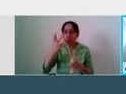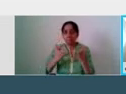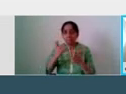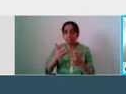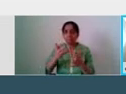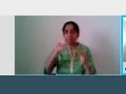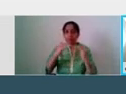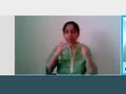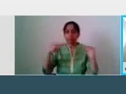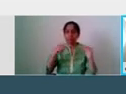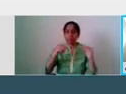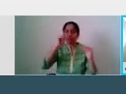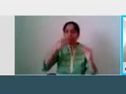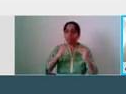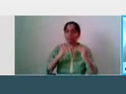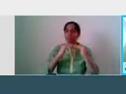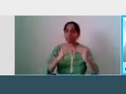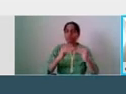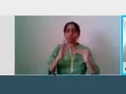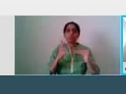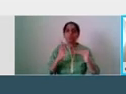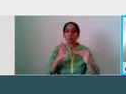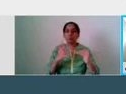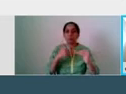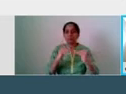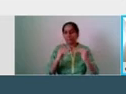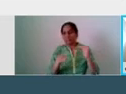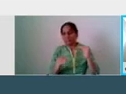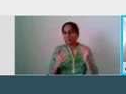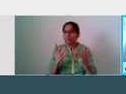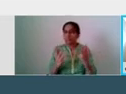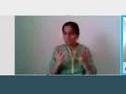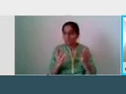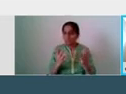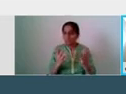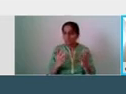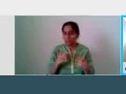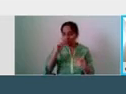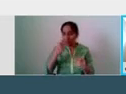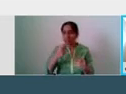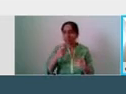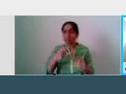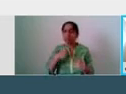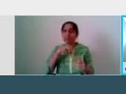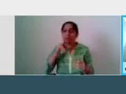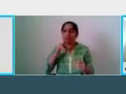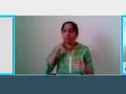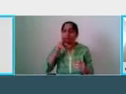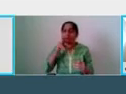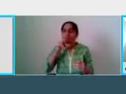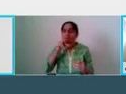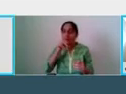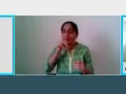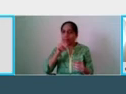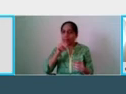established by the dominance language speakers you will be it will be yours because english is your second language so